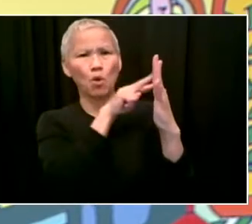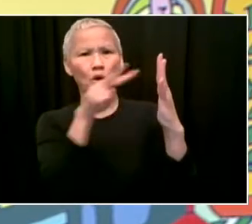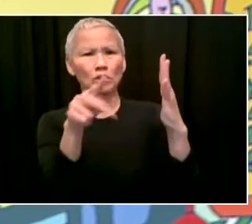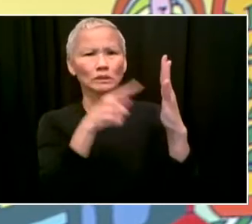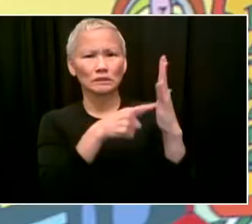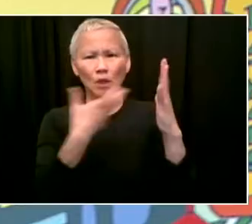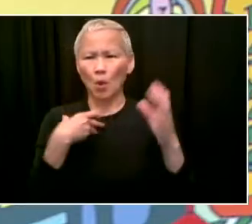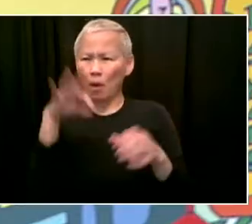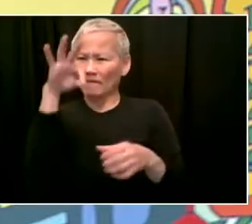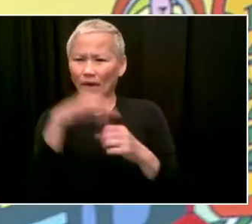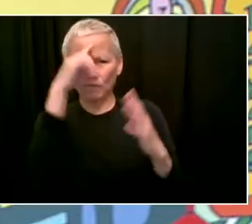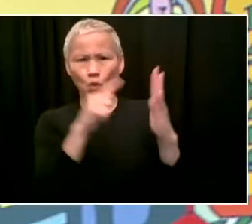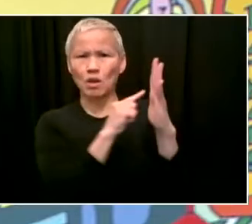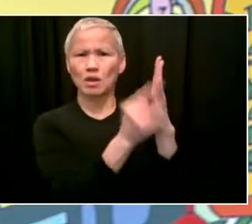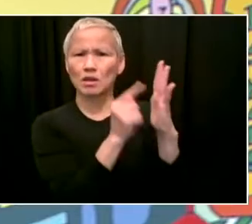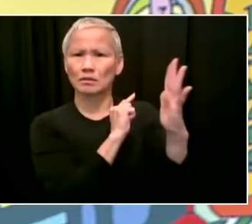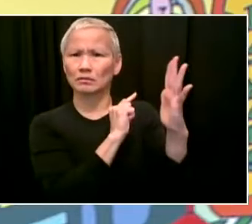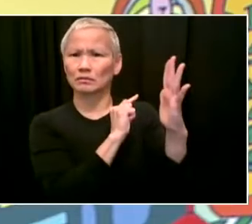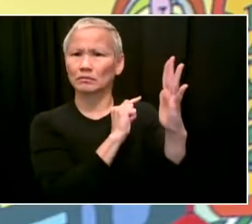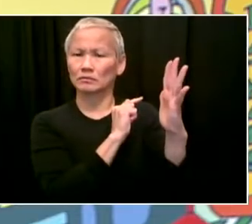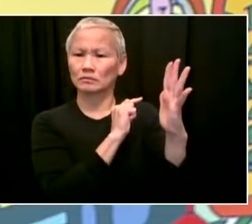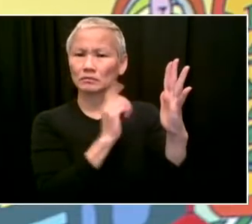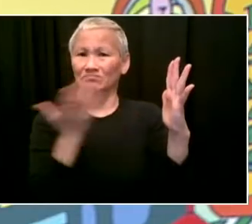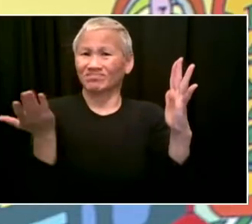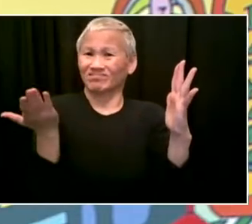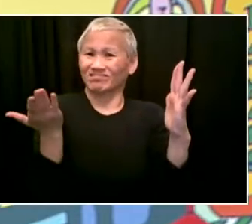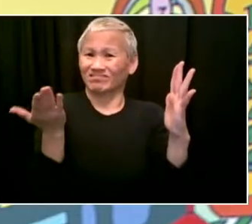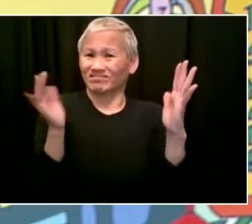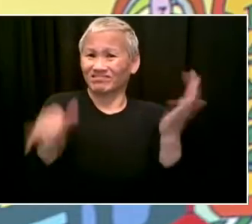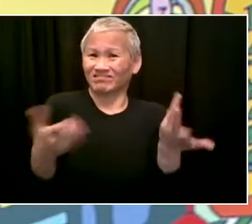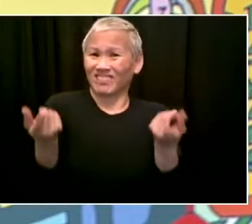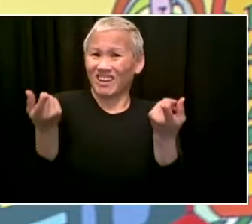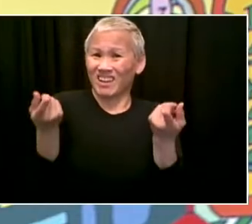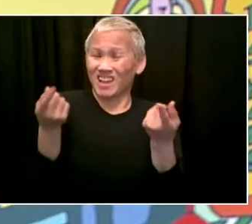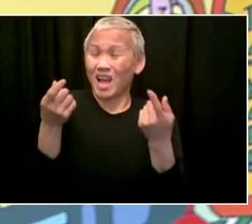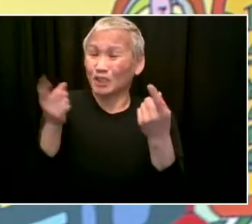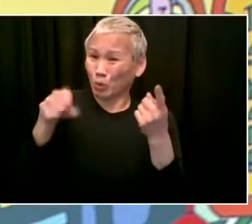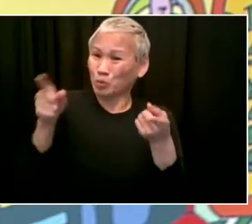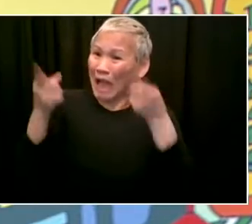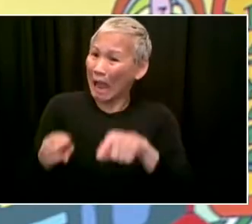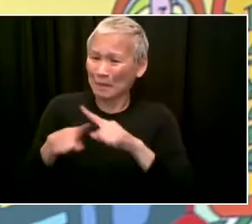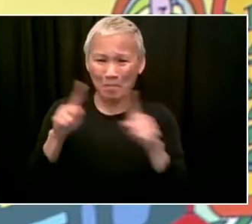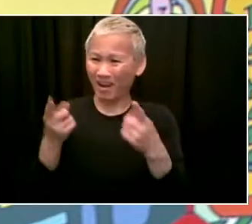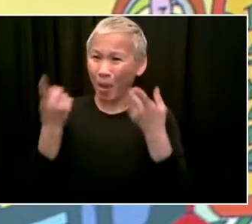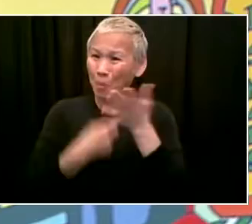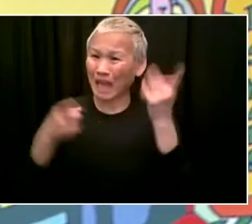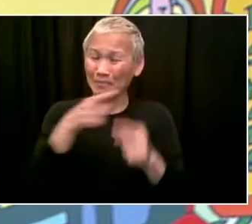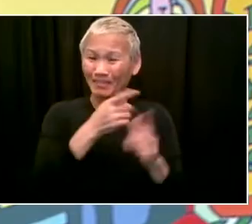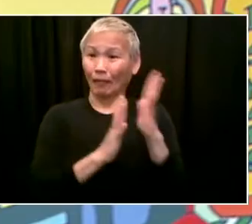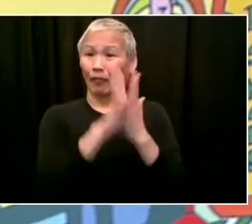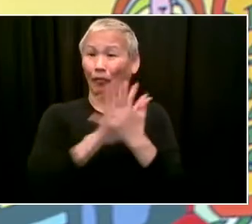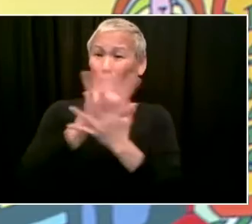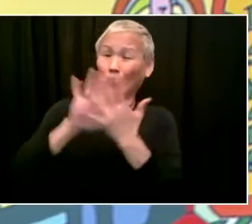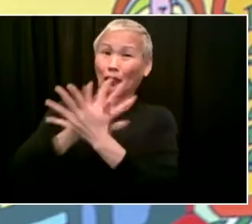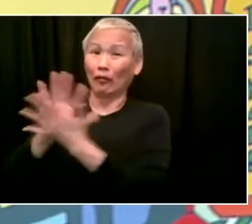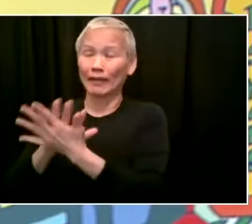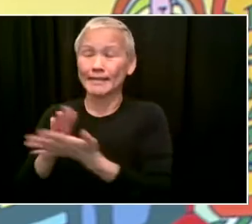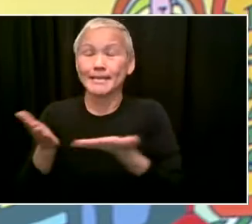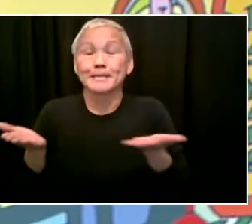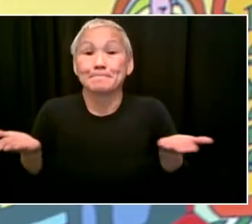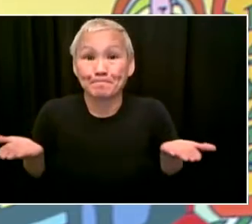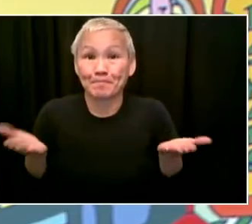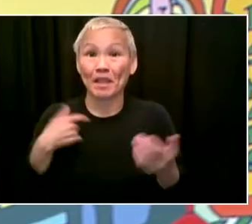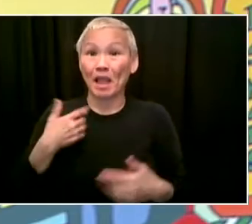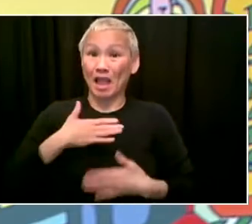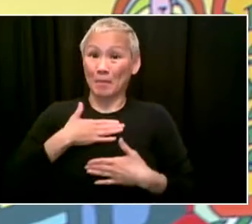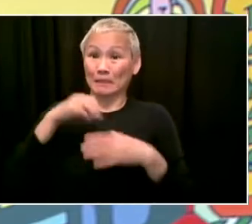future of the city. It just didn't do that. That's what's sad to me. I was really happy it was in person. The moderators were trying their damnedest